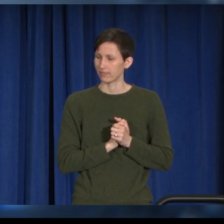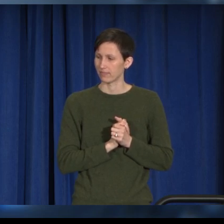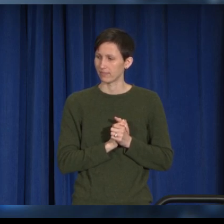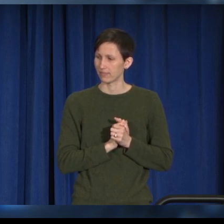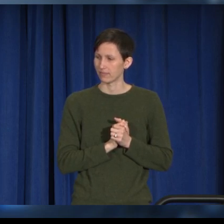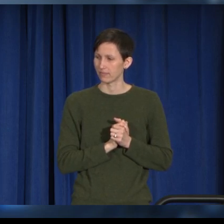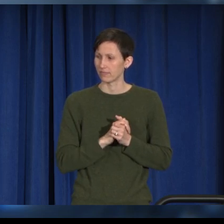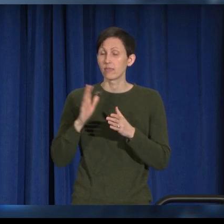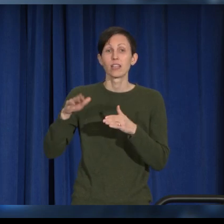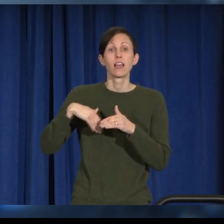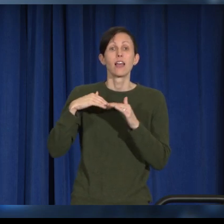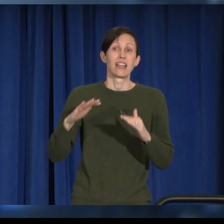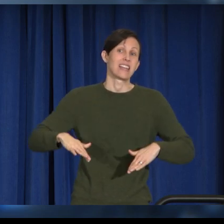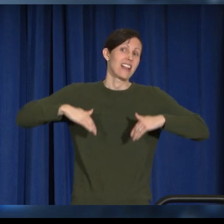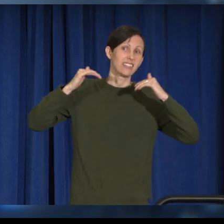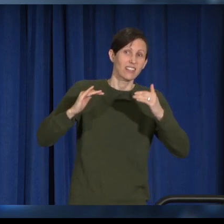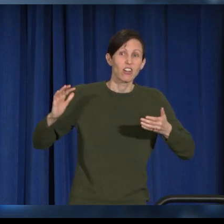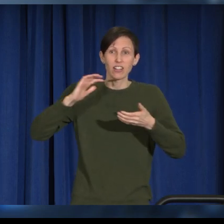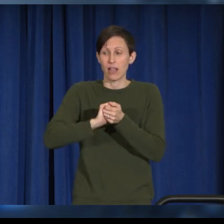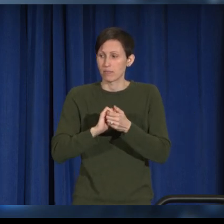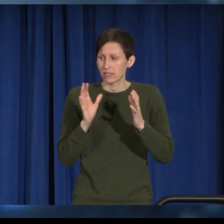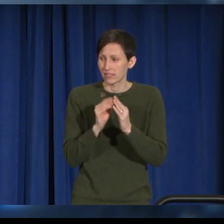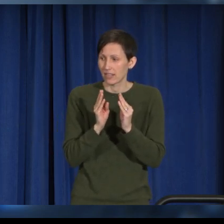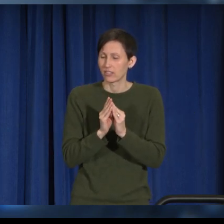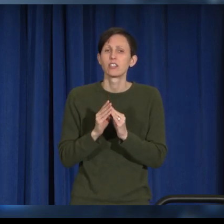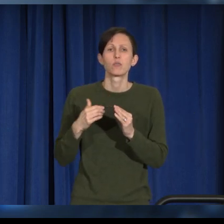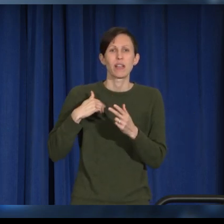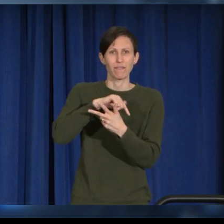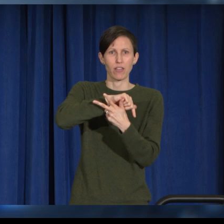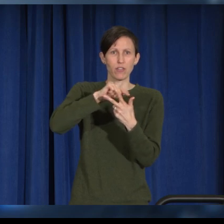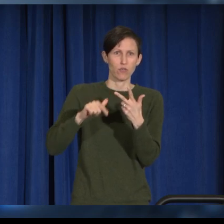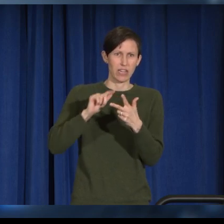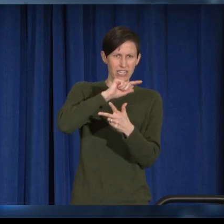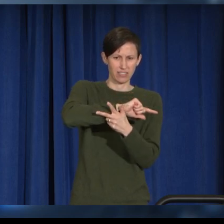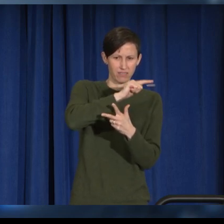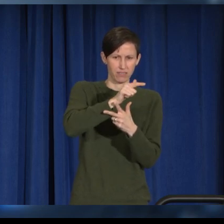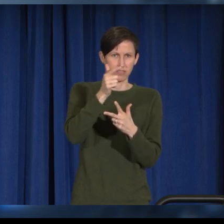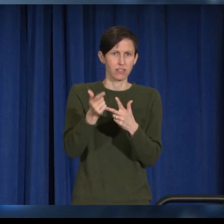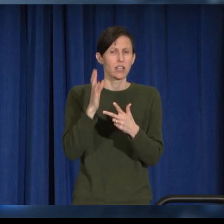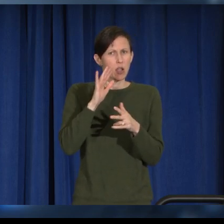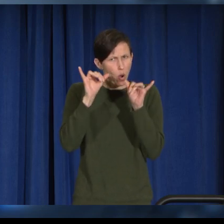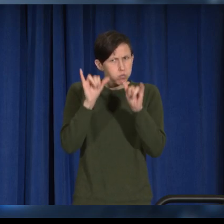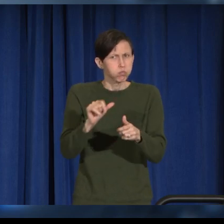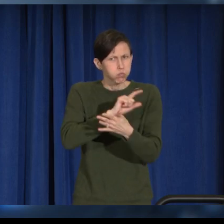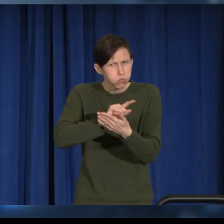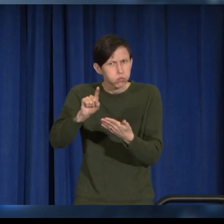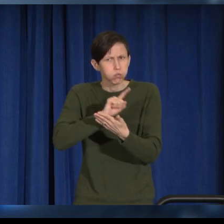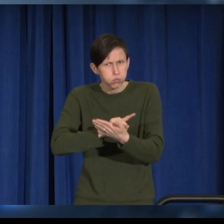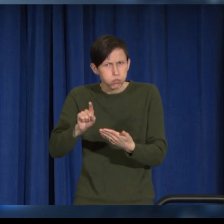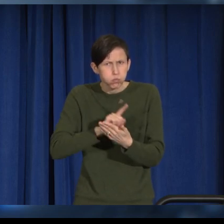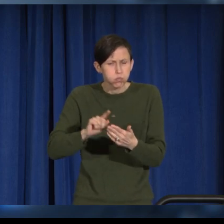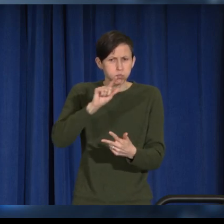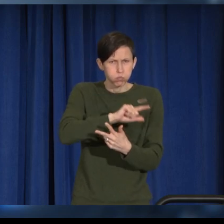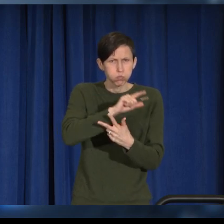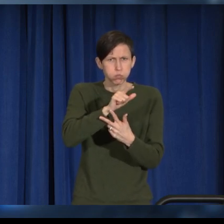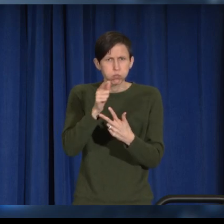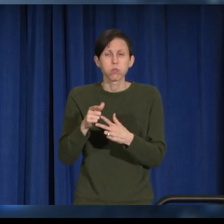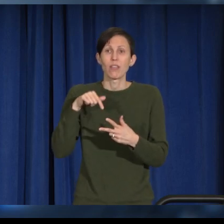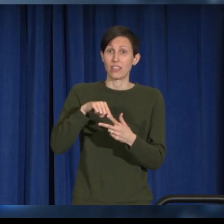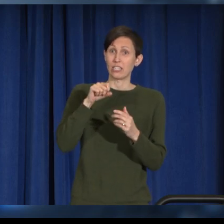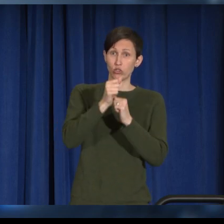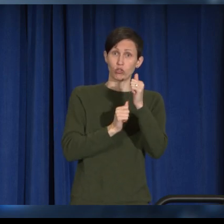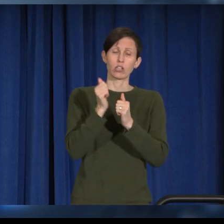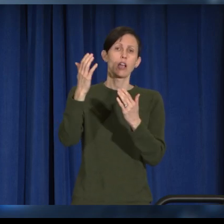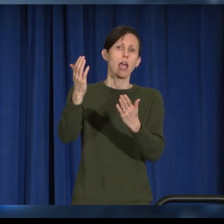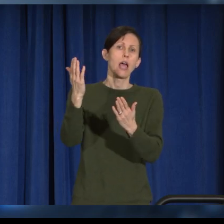Our next level collaboration sessions follow a 3-stage structure that stays the same each week. Having a predictable structure helps us to know what